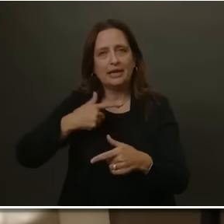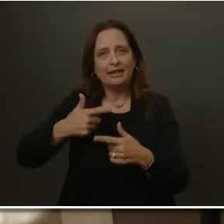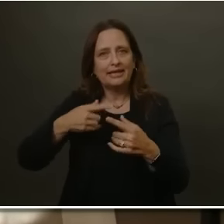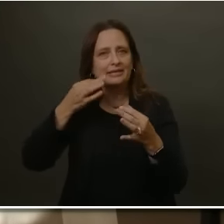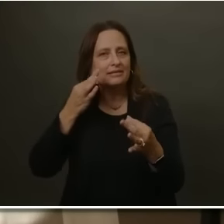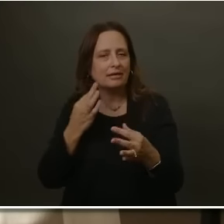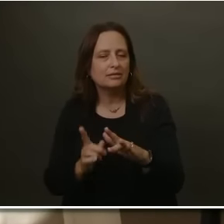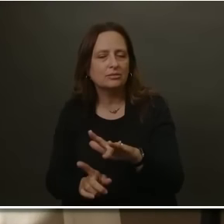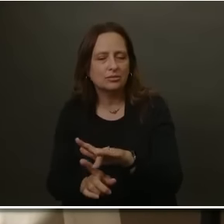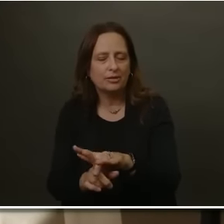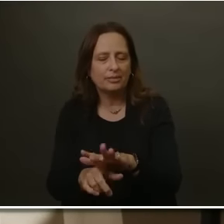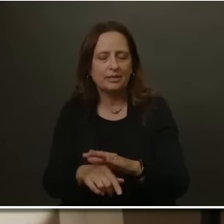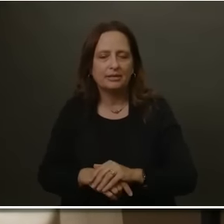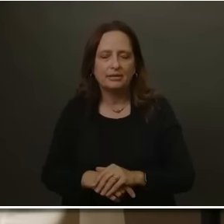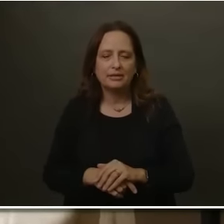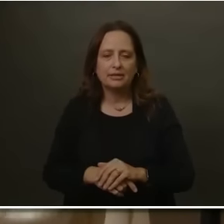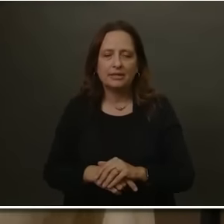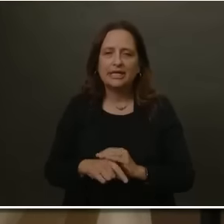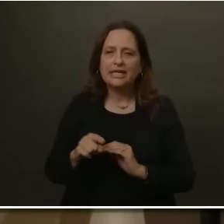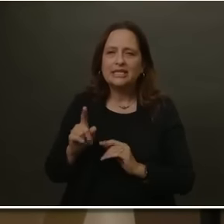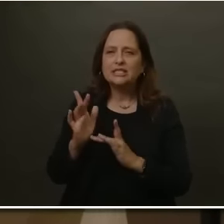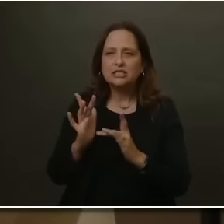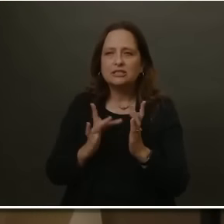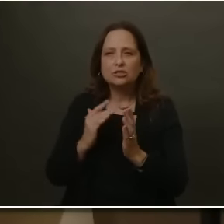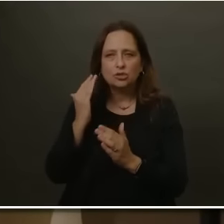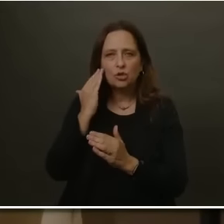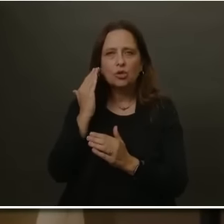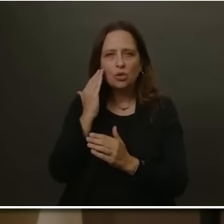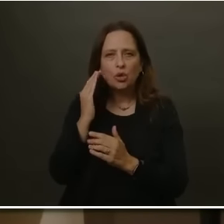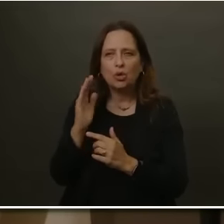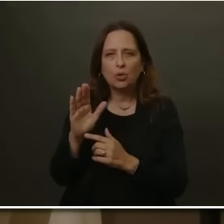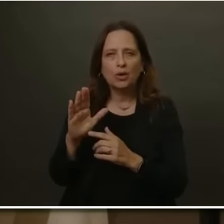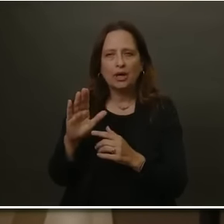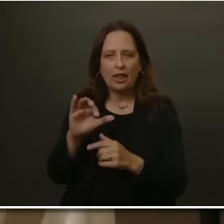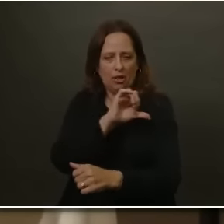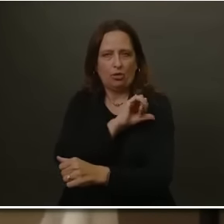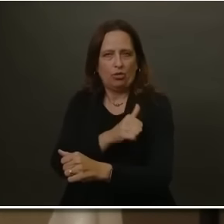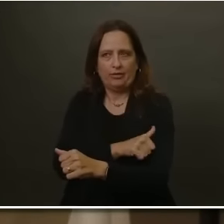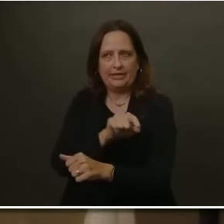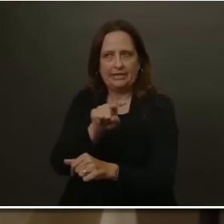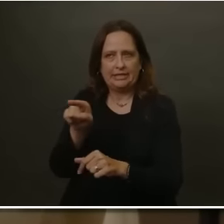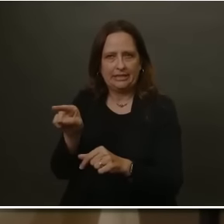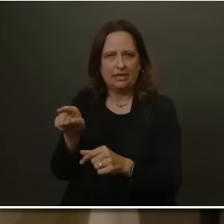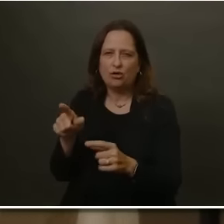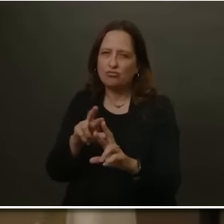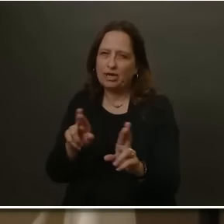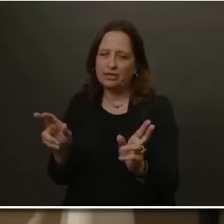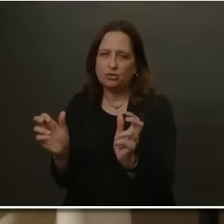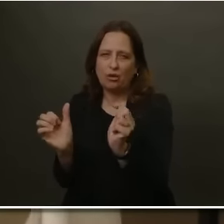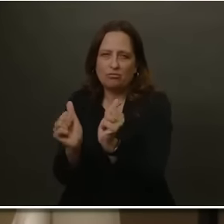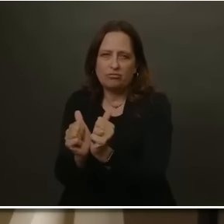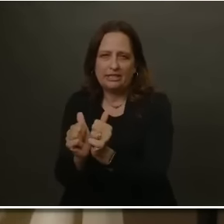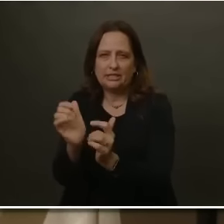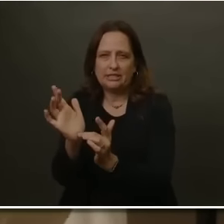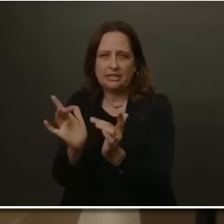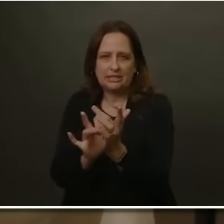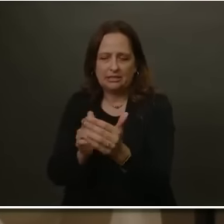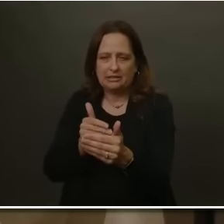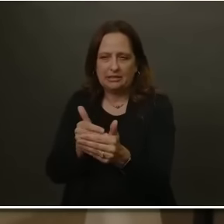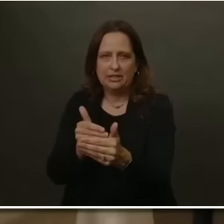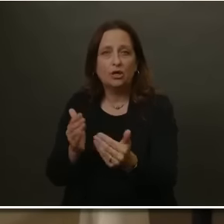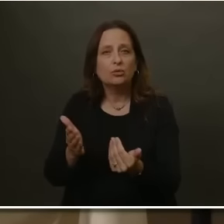He knows the authorities in Bethany where Lazarus is are waiting to arrest him, and time is getting short. We're almost at the end